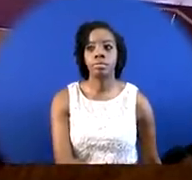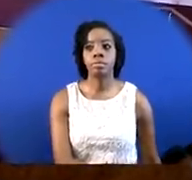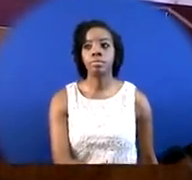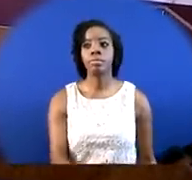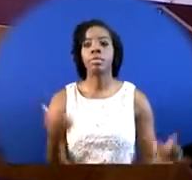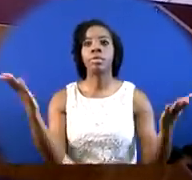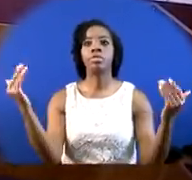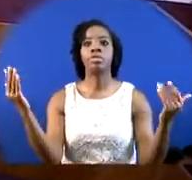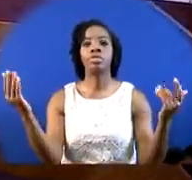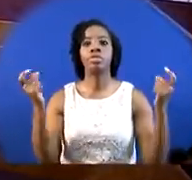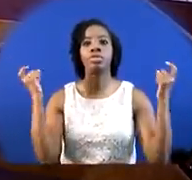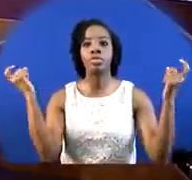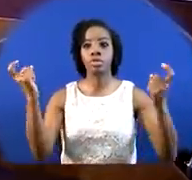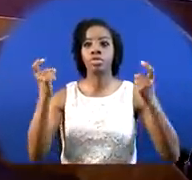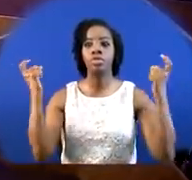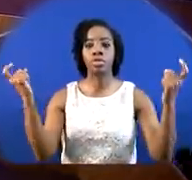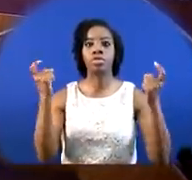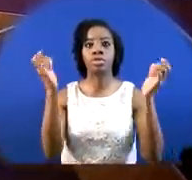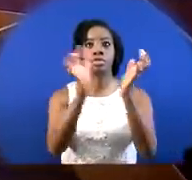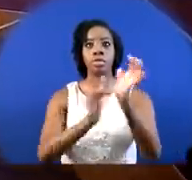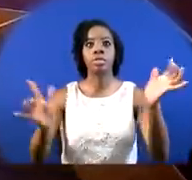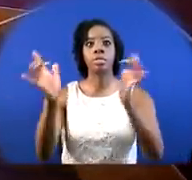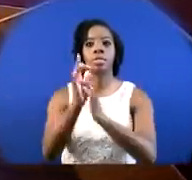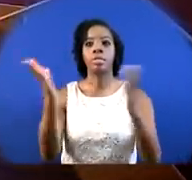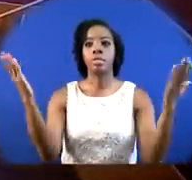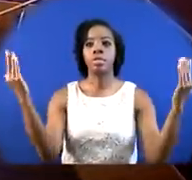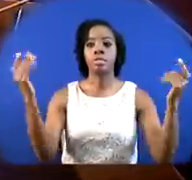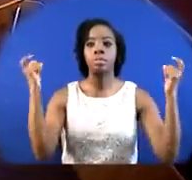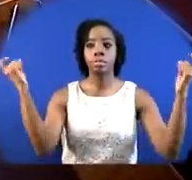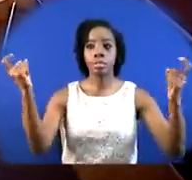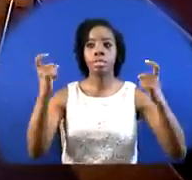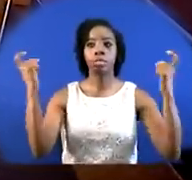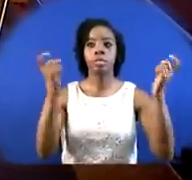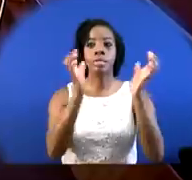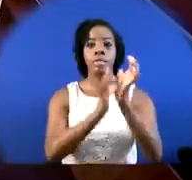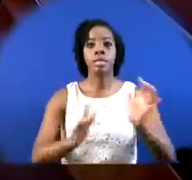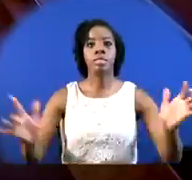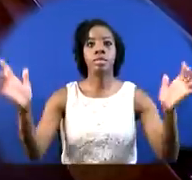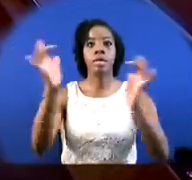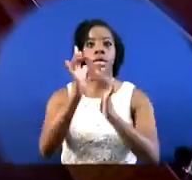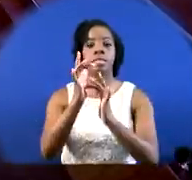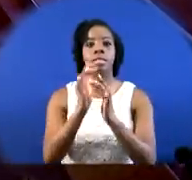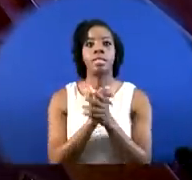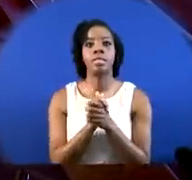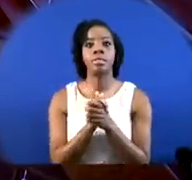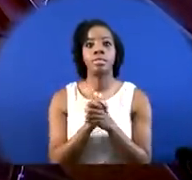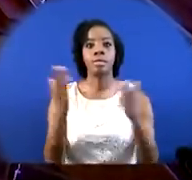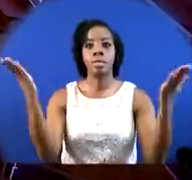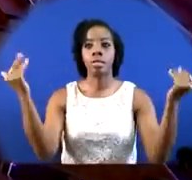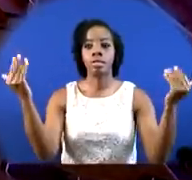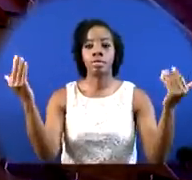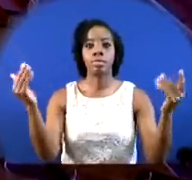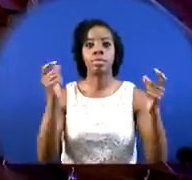Come on and celebrate Jesus all over this house. Celebrate Jesus all over this